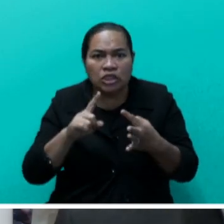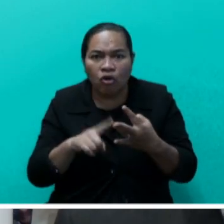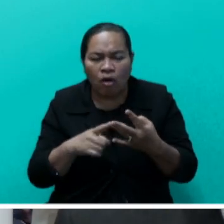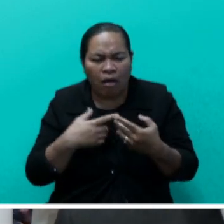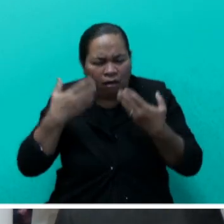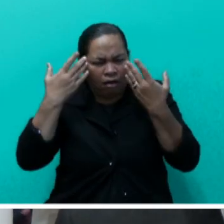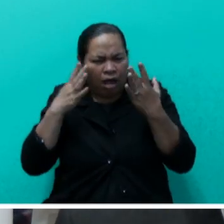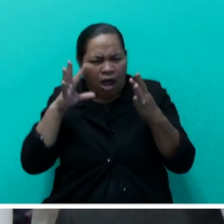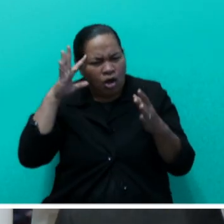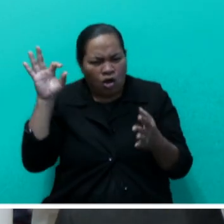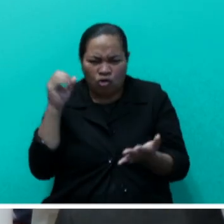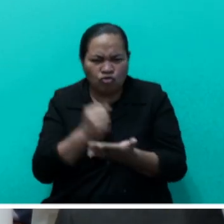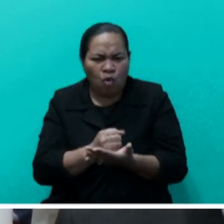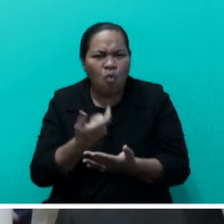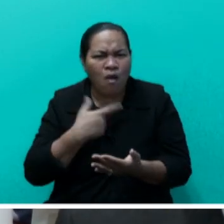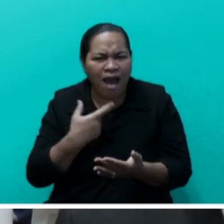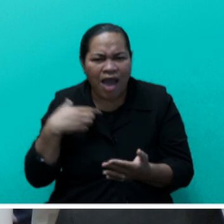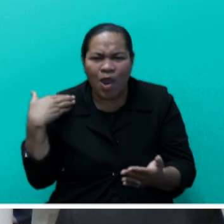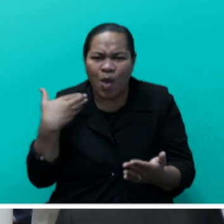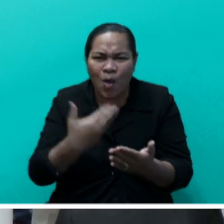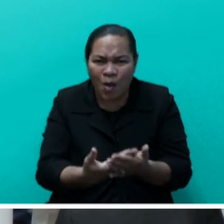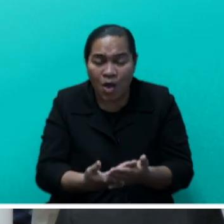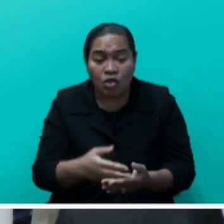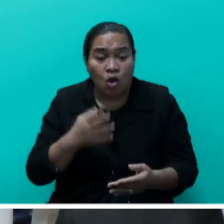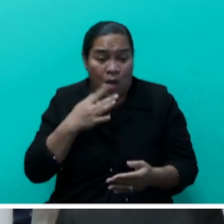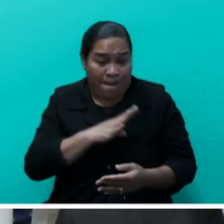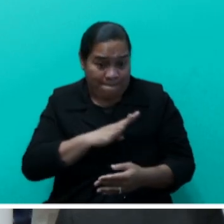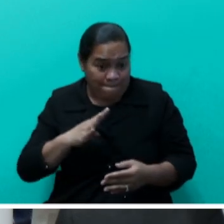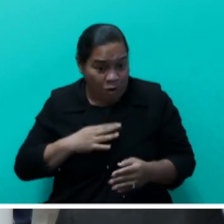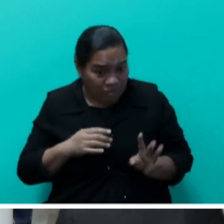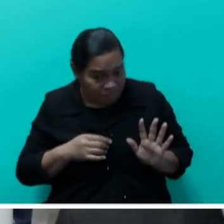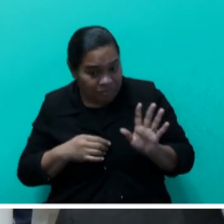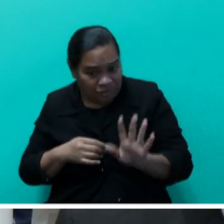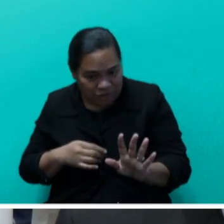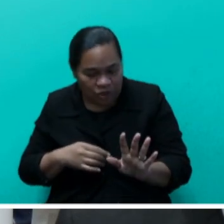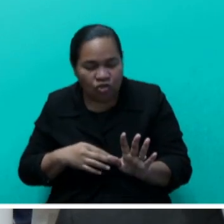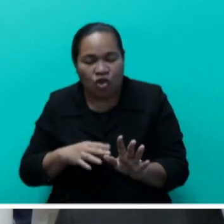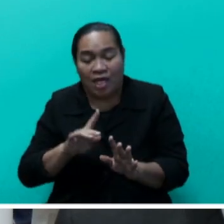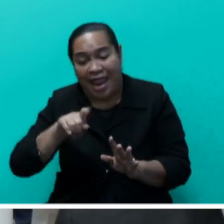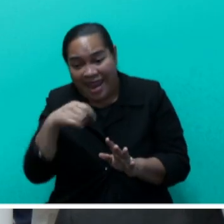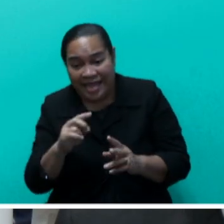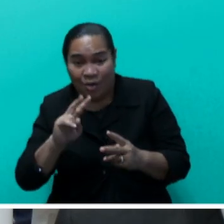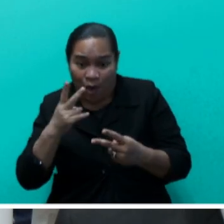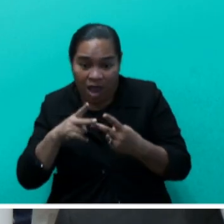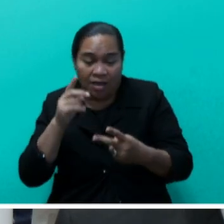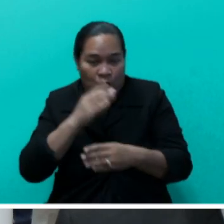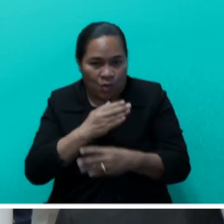sure for how long. And so once the board settled in, their next job was to actually go